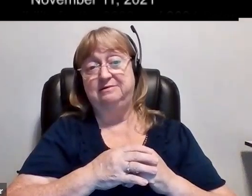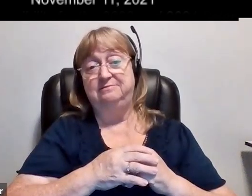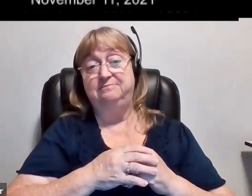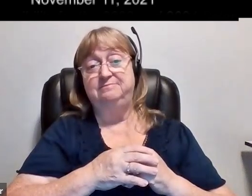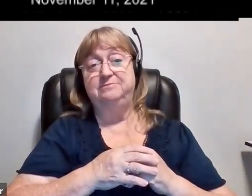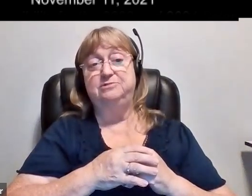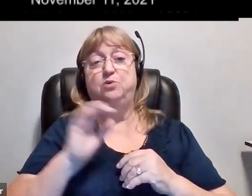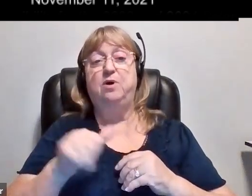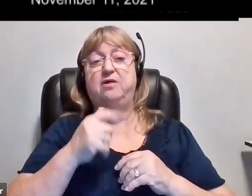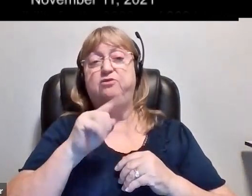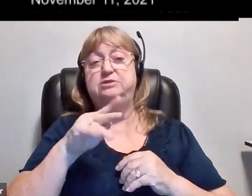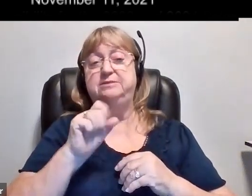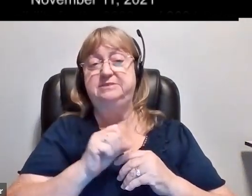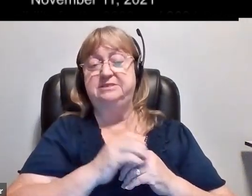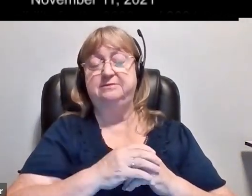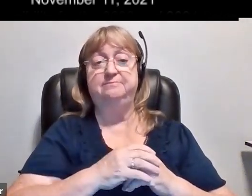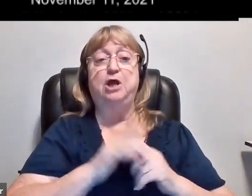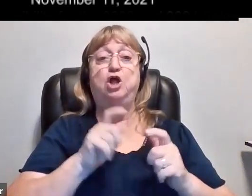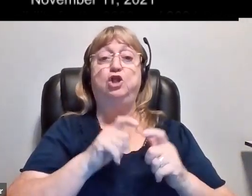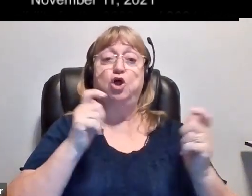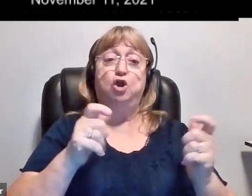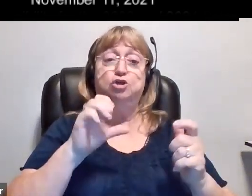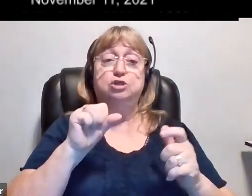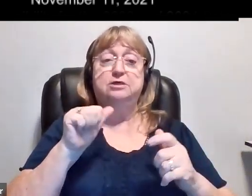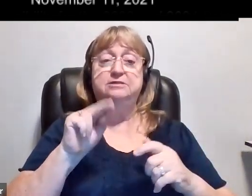So here are some other tips. Using large